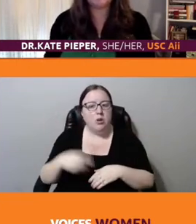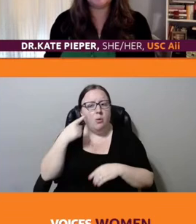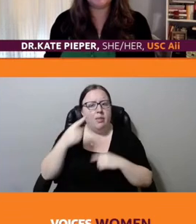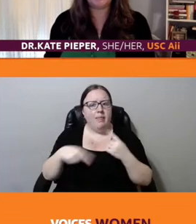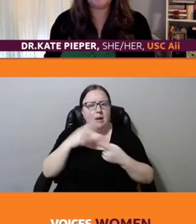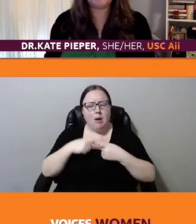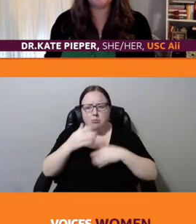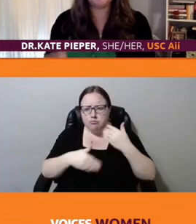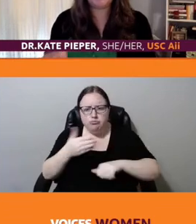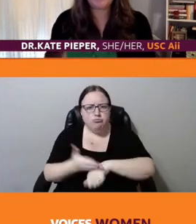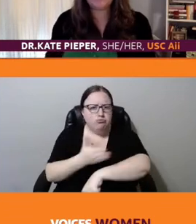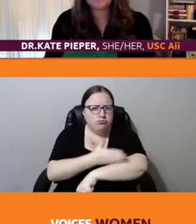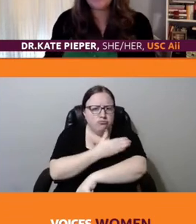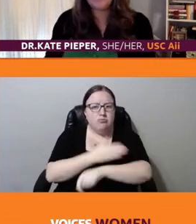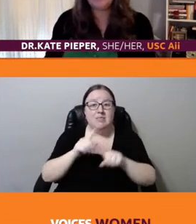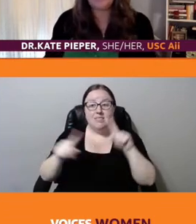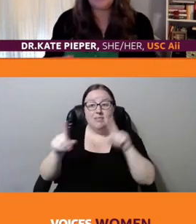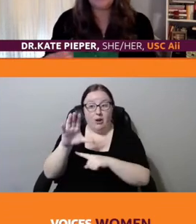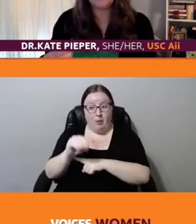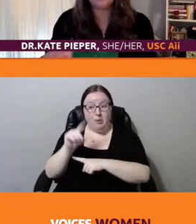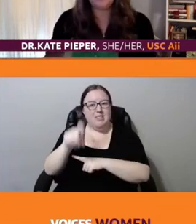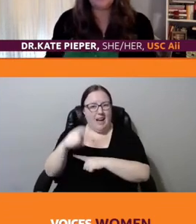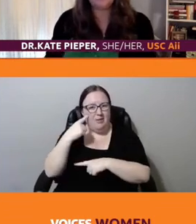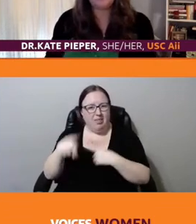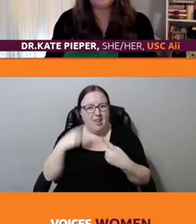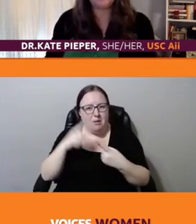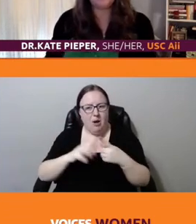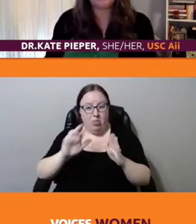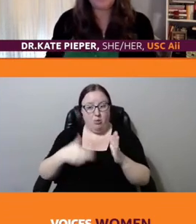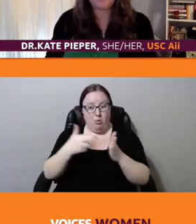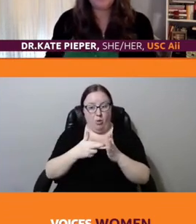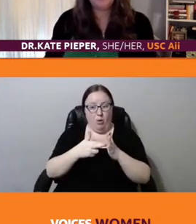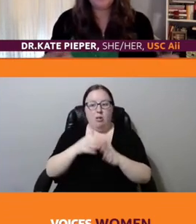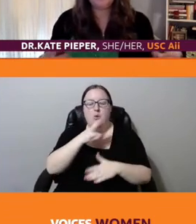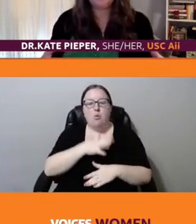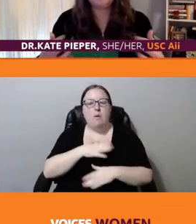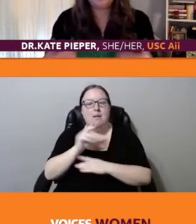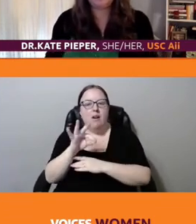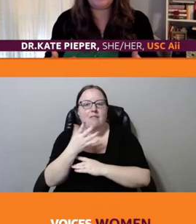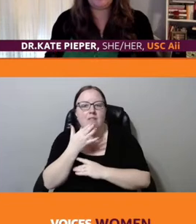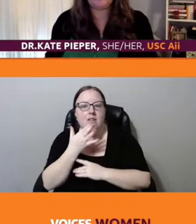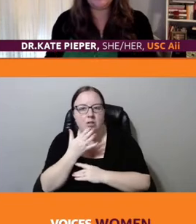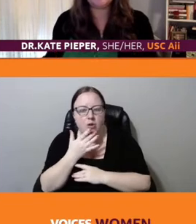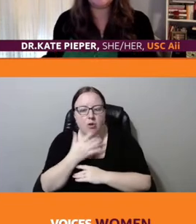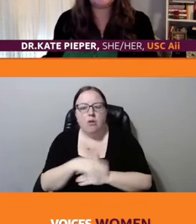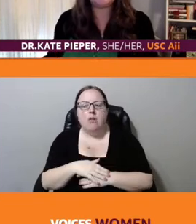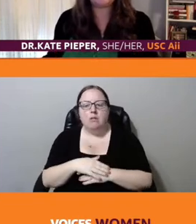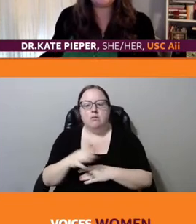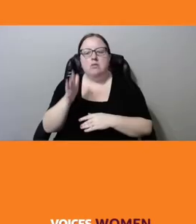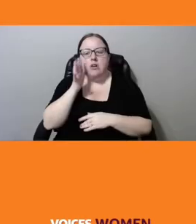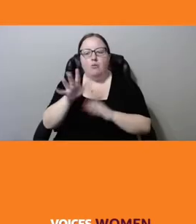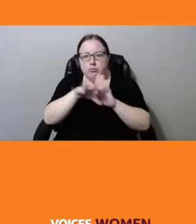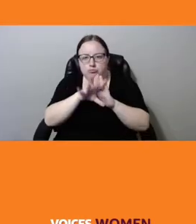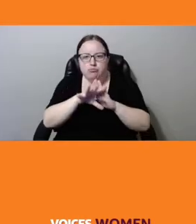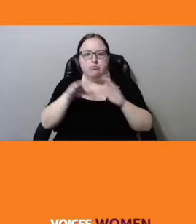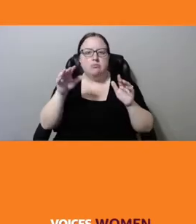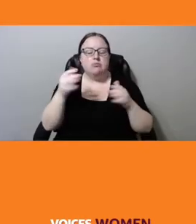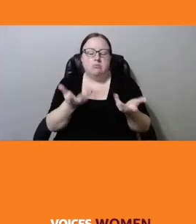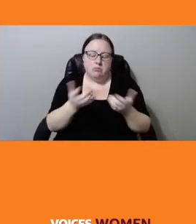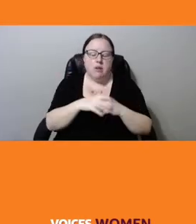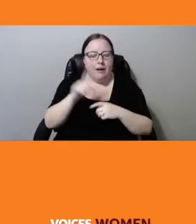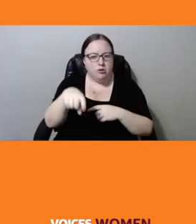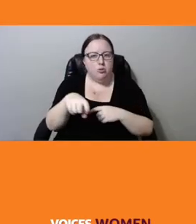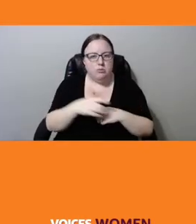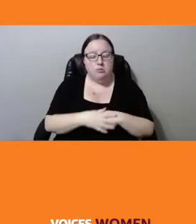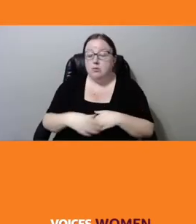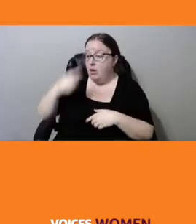about progress at different companies, we have to think about the role that women of color play in helming movies. And